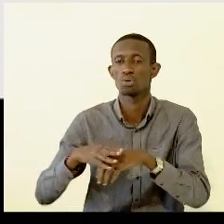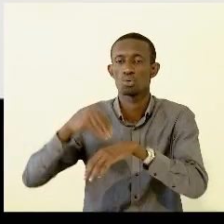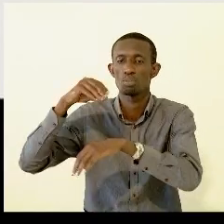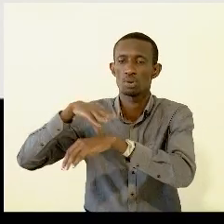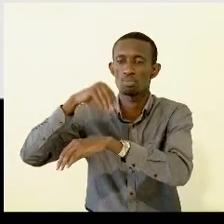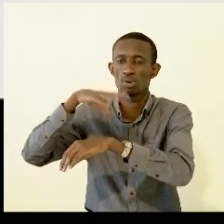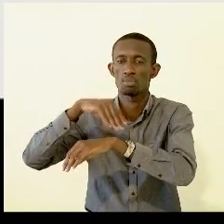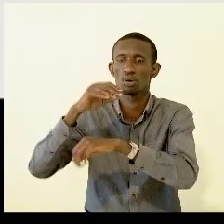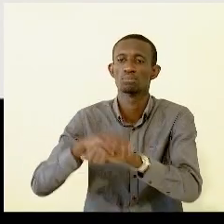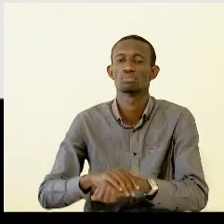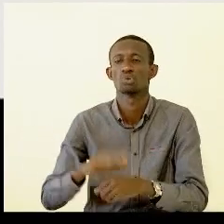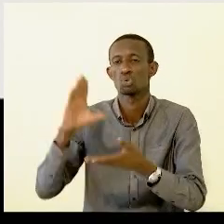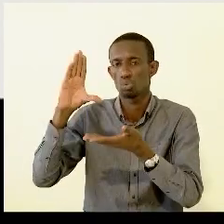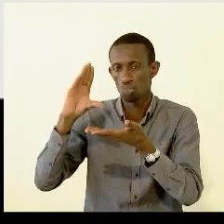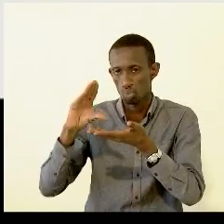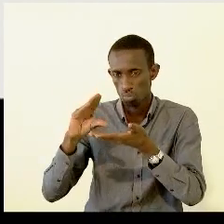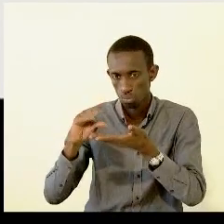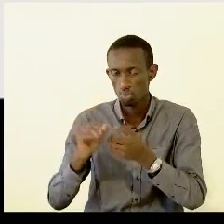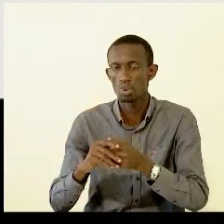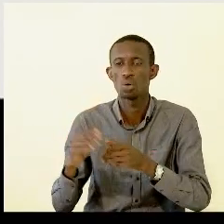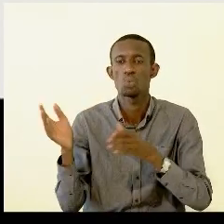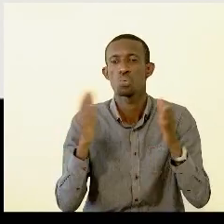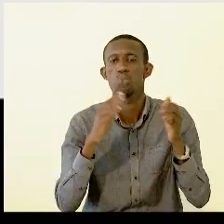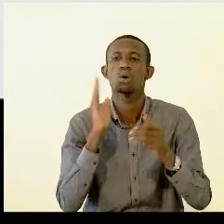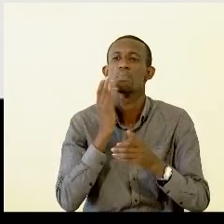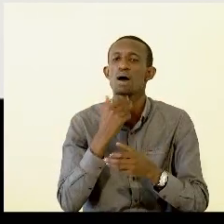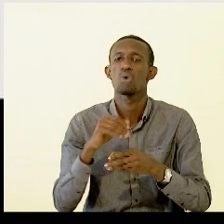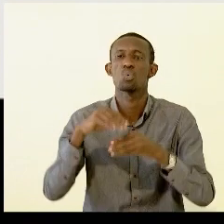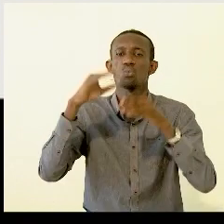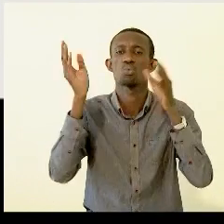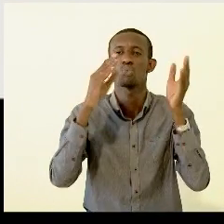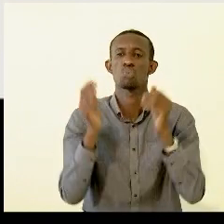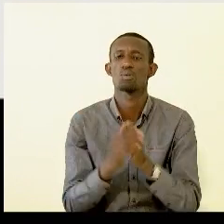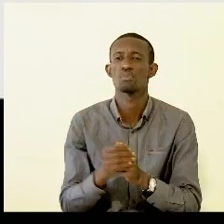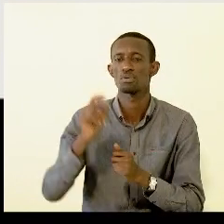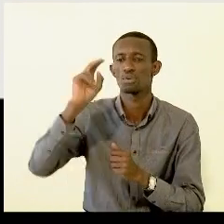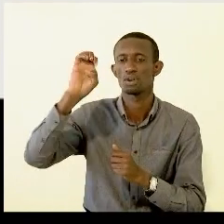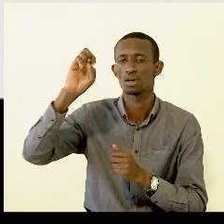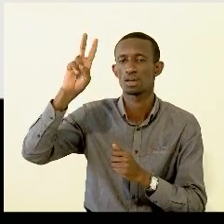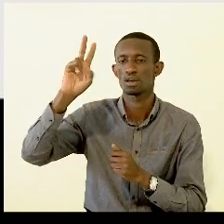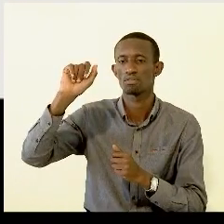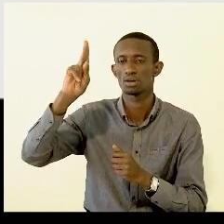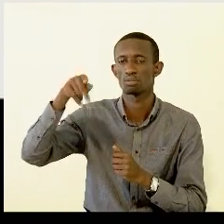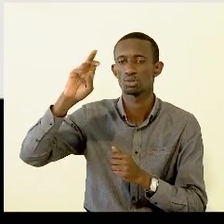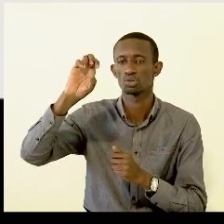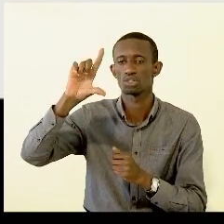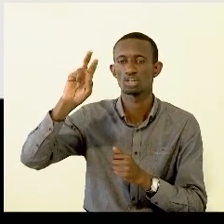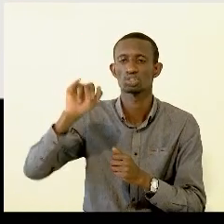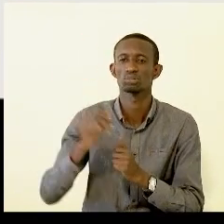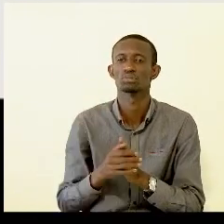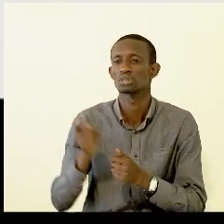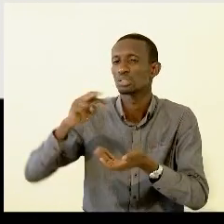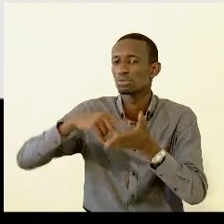to reduce the rate of evaporation. That means storage leaves are common